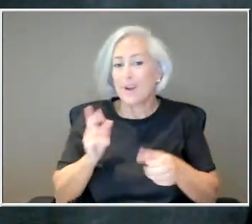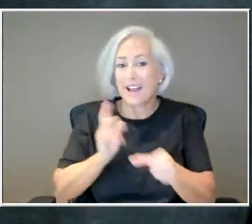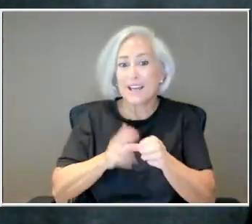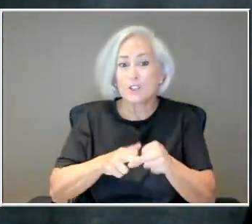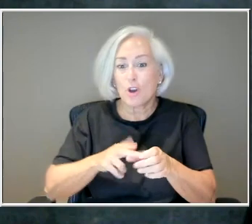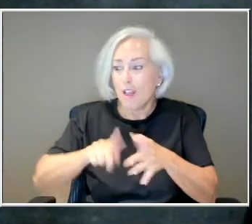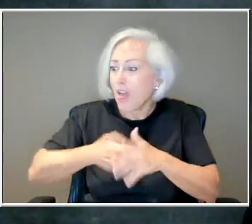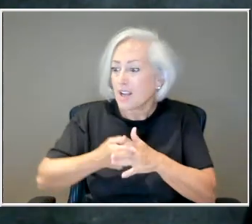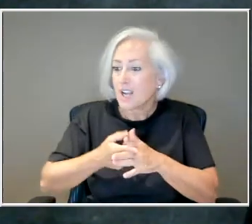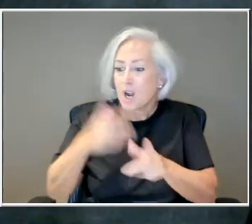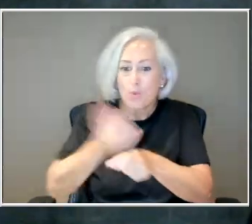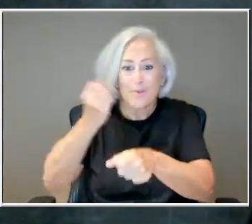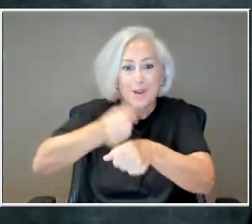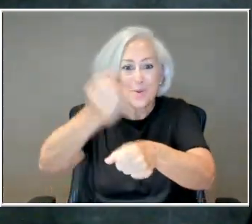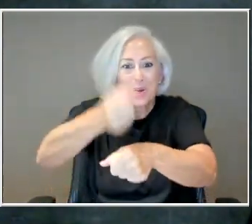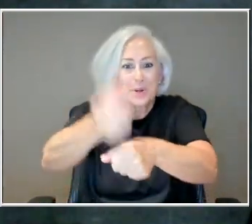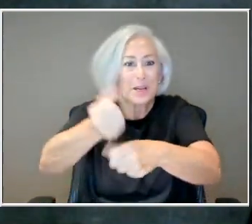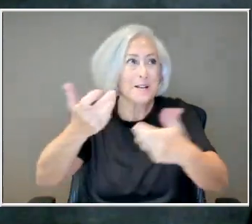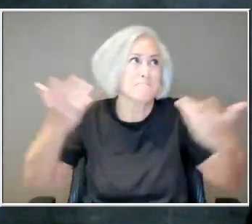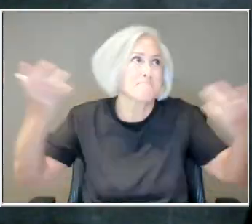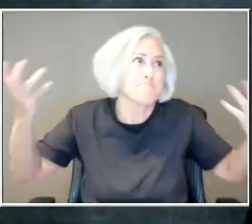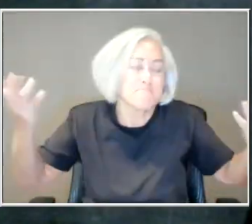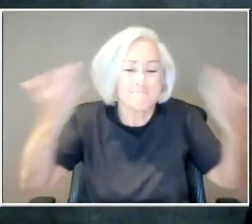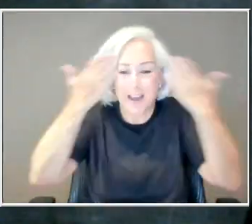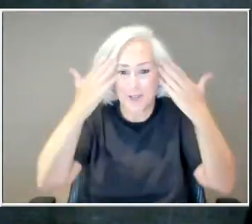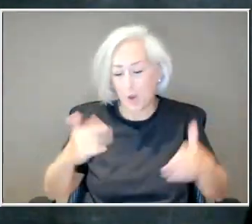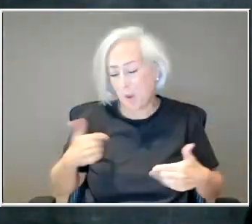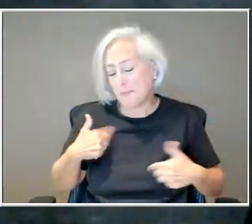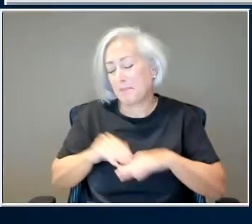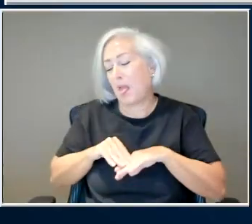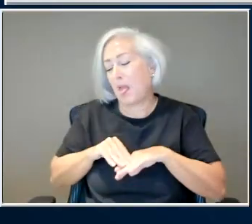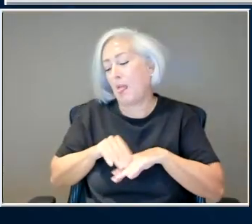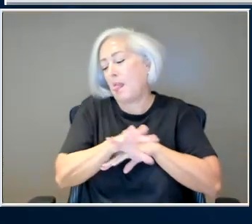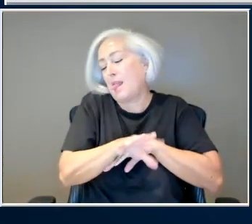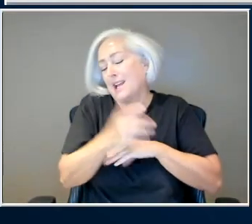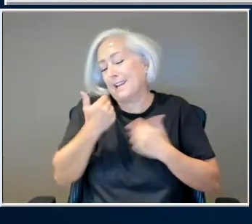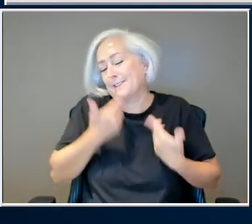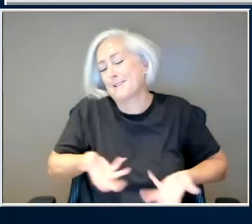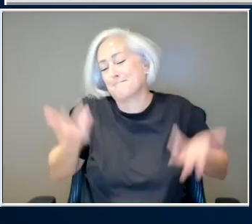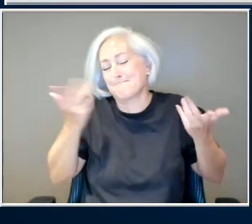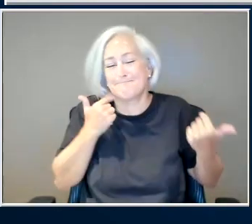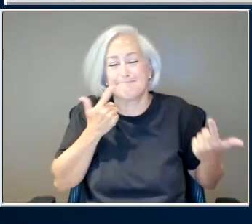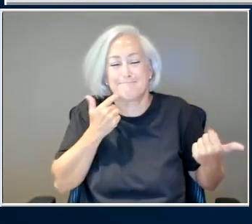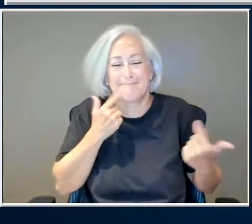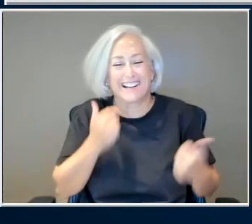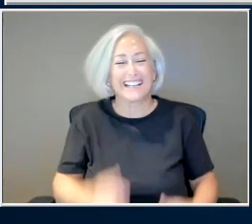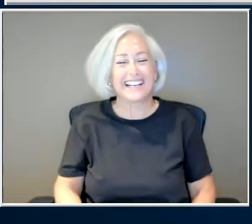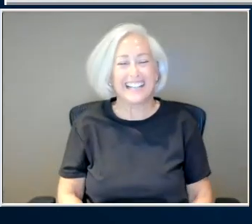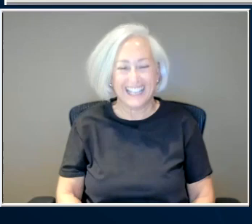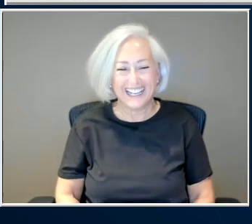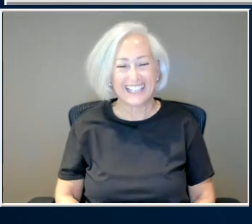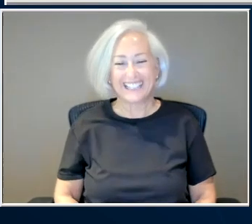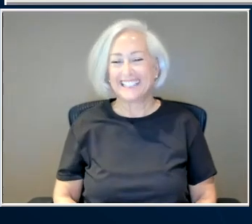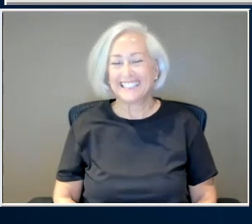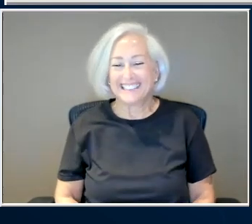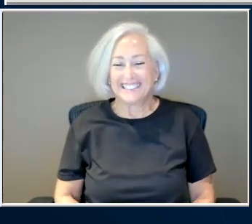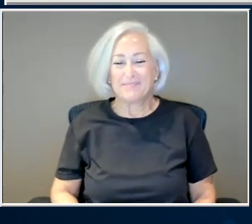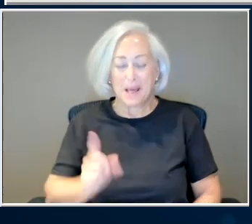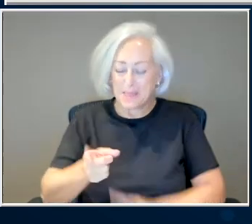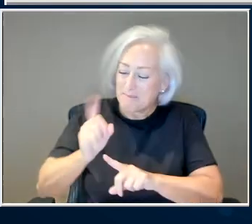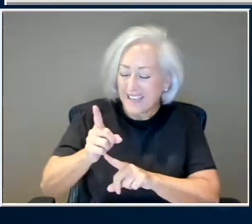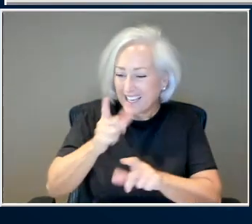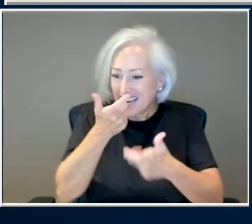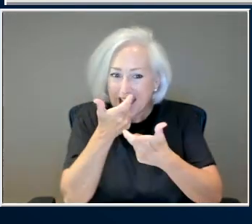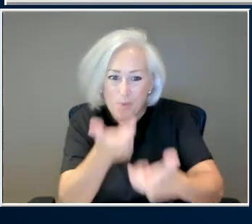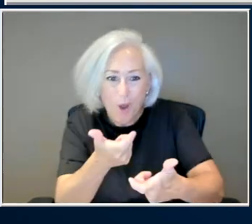I don't know if it's something I did, or I'm sure it is. It has nothing to do. But the moment I showed up, they started winning.